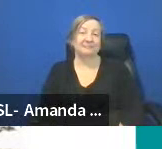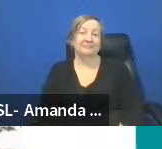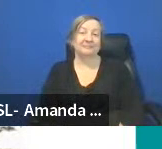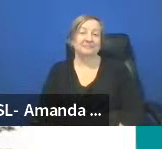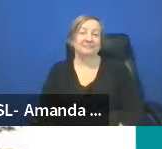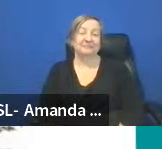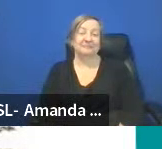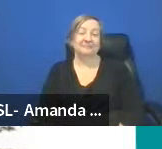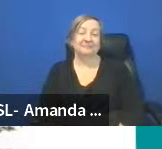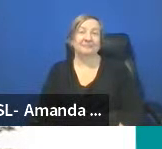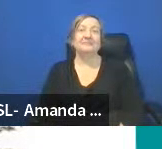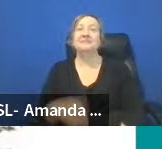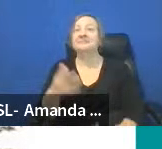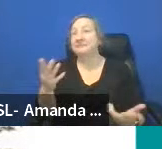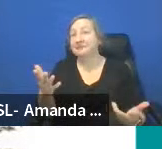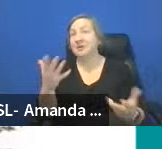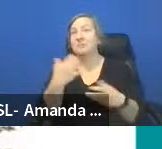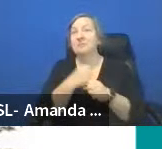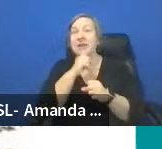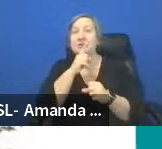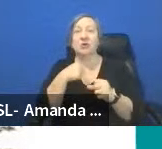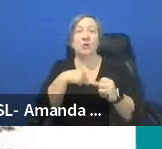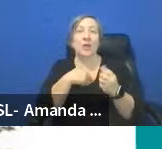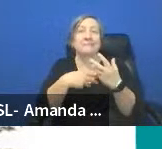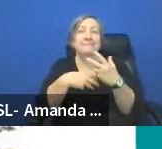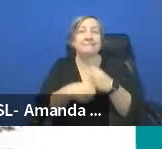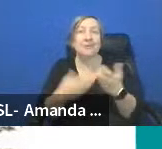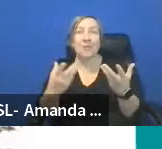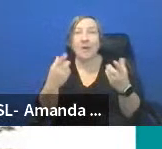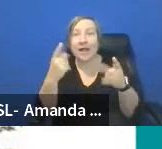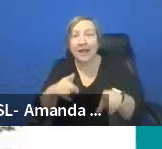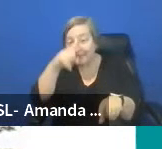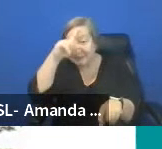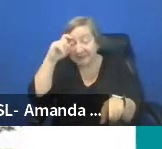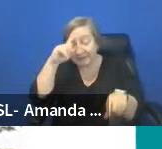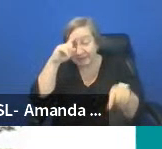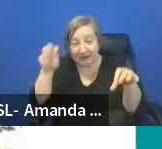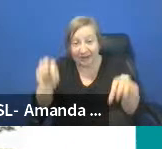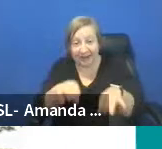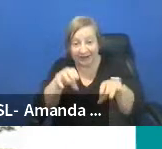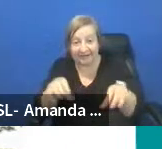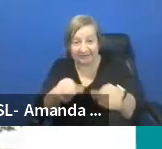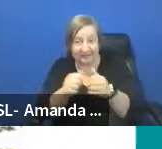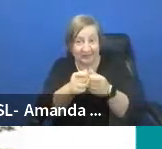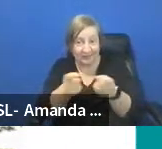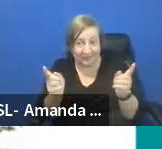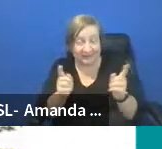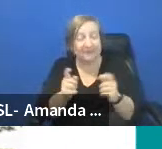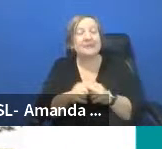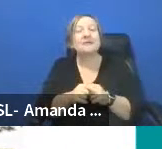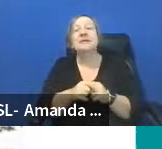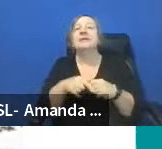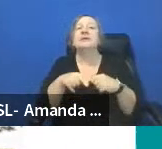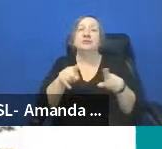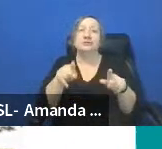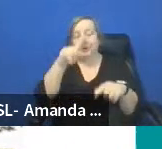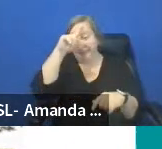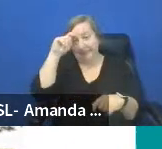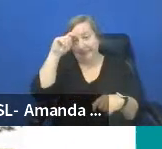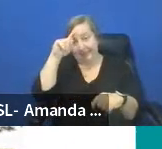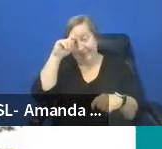So we wanted to make sure that we recapped our summer of activities with you all. So during the summer